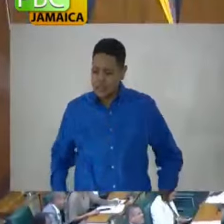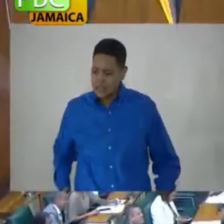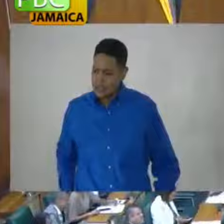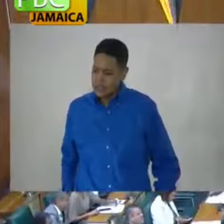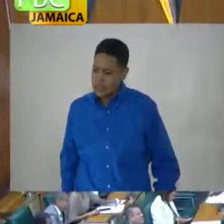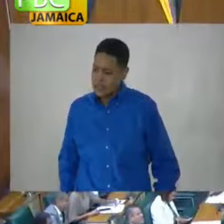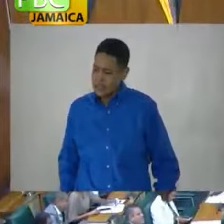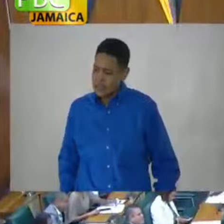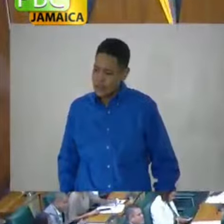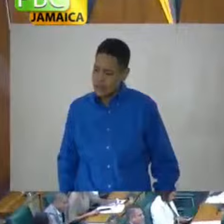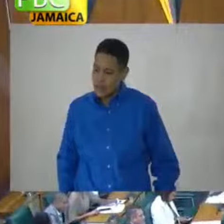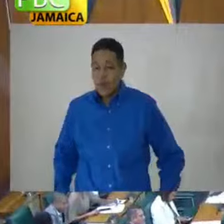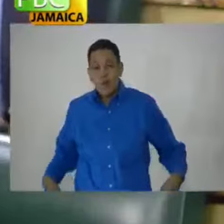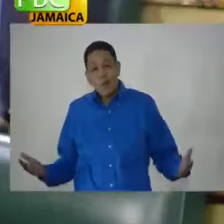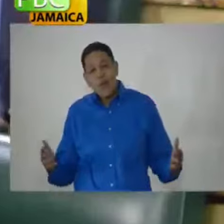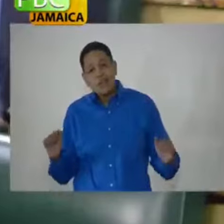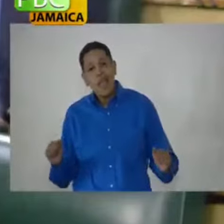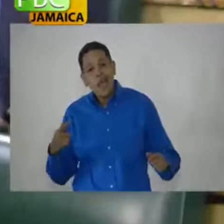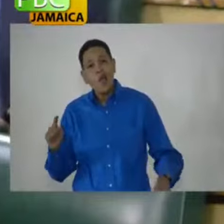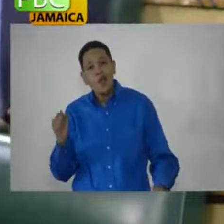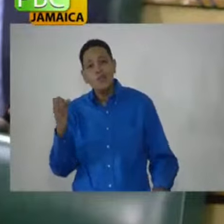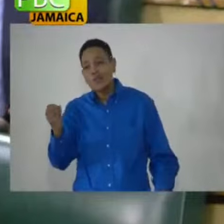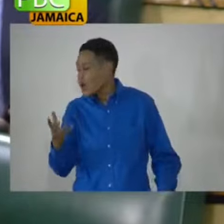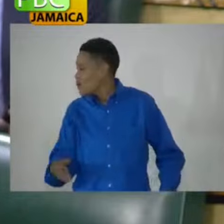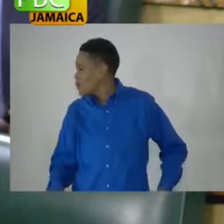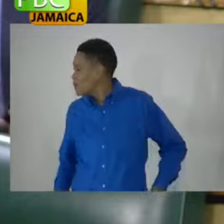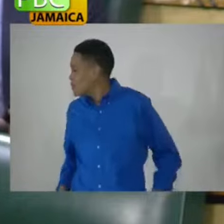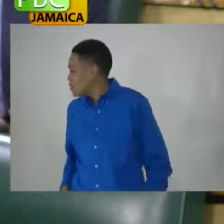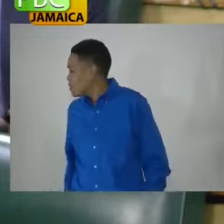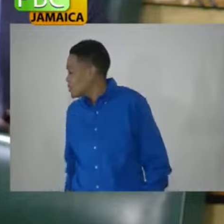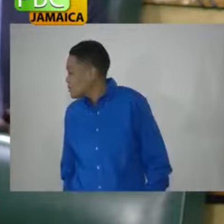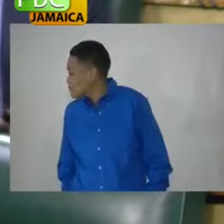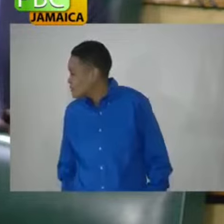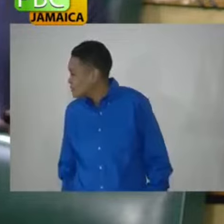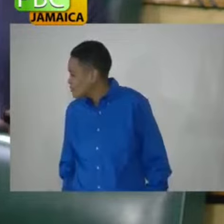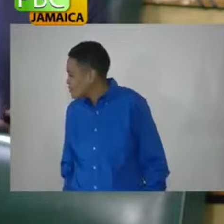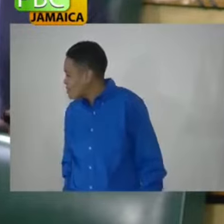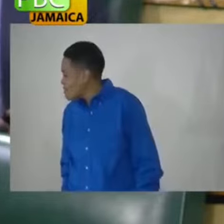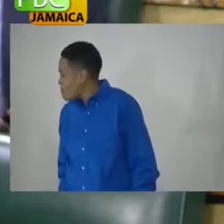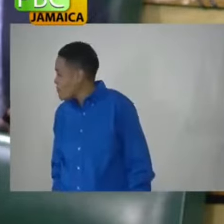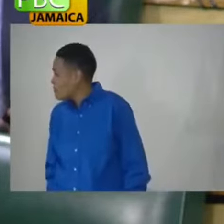What can go so? What can go so?